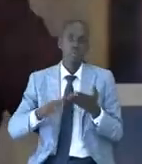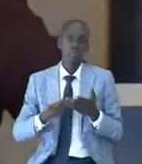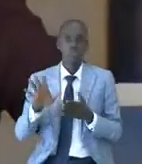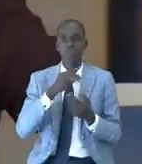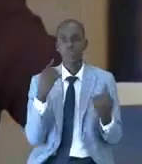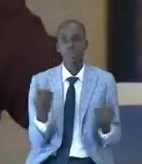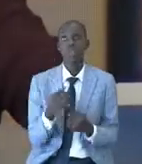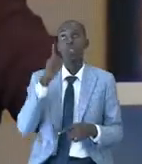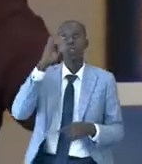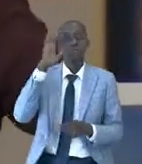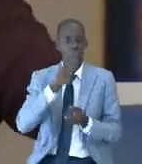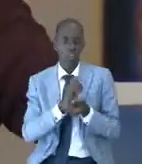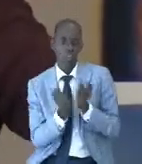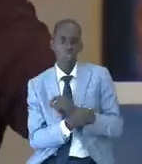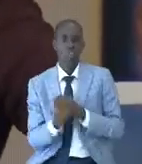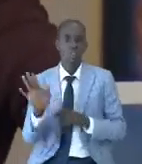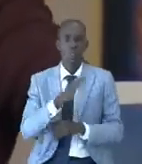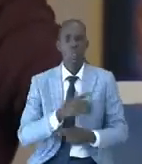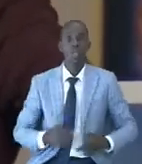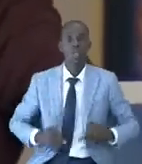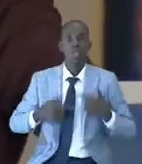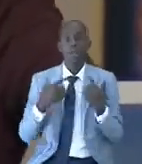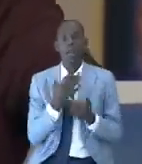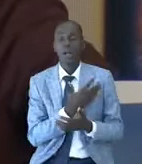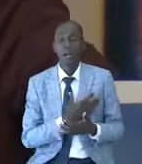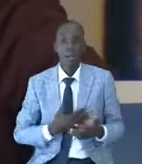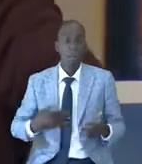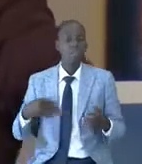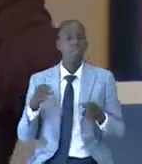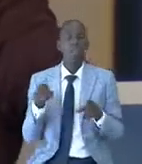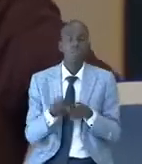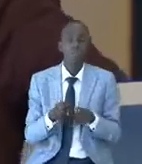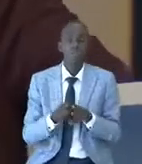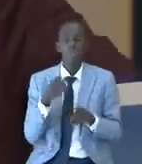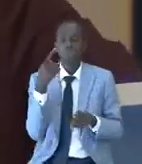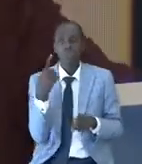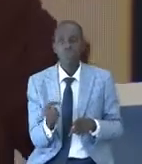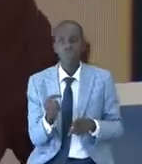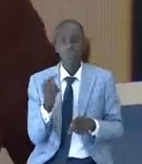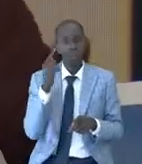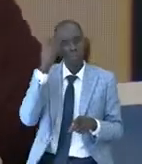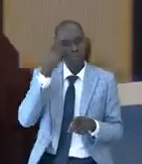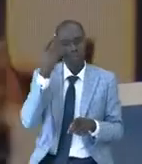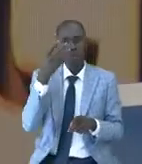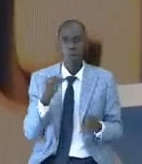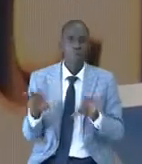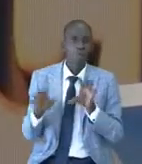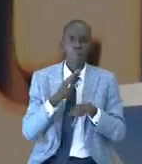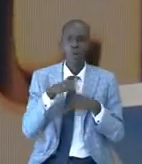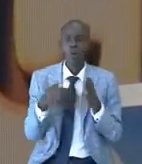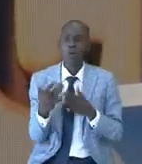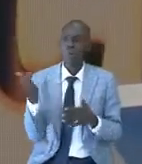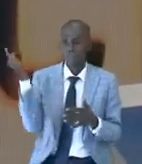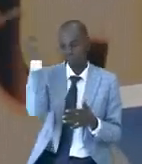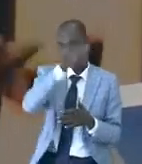will change your life. And even the thought of doing all those foolish things will get